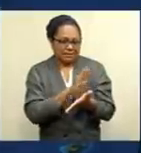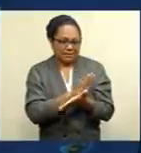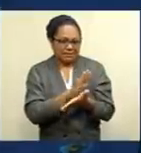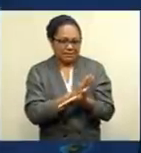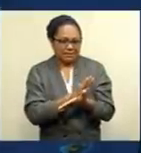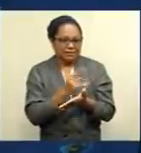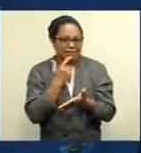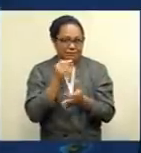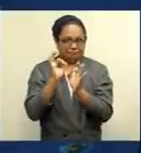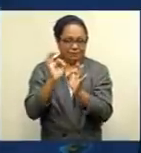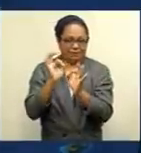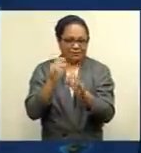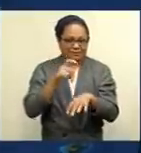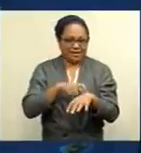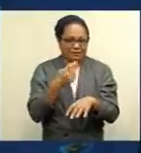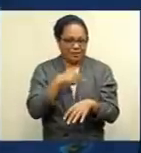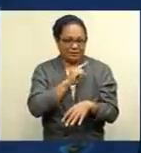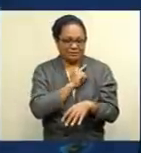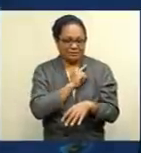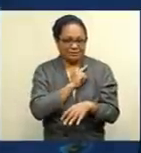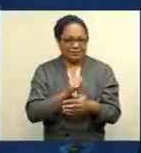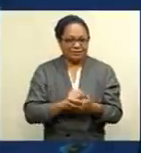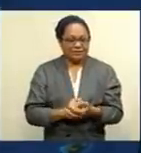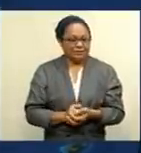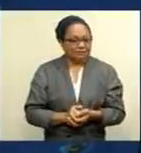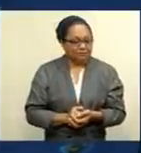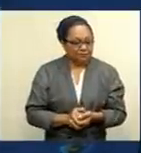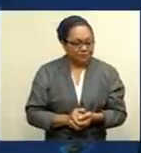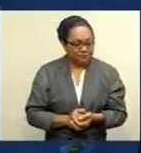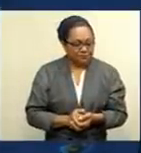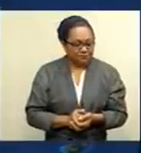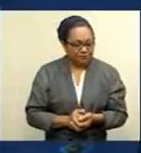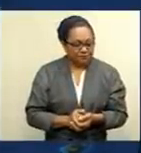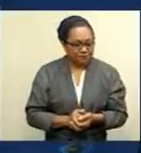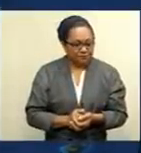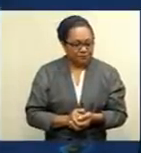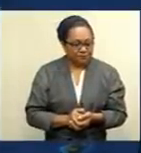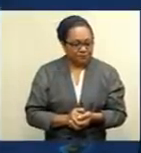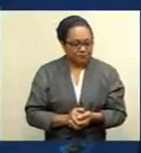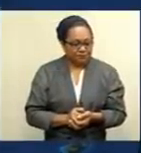disguise for us, especially in preparing for this